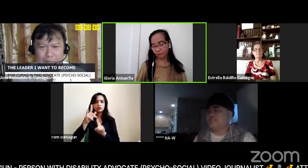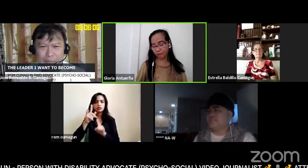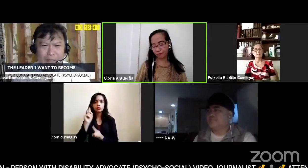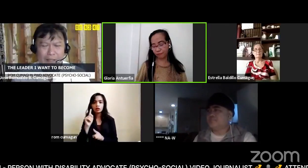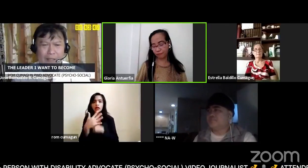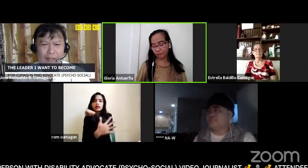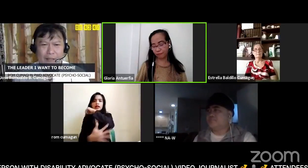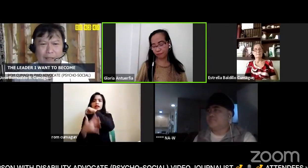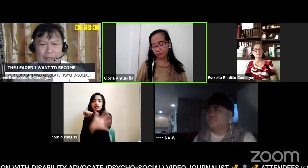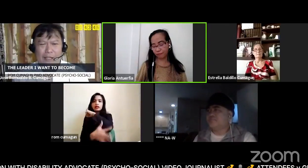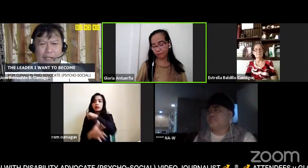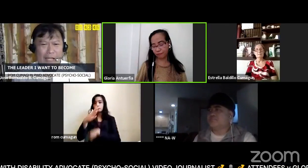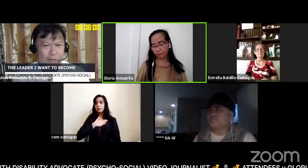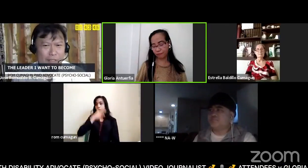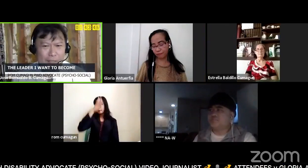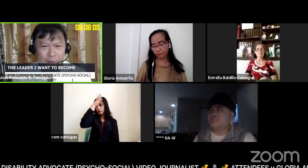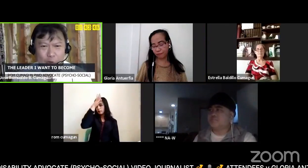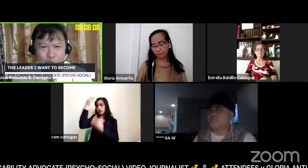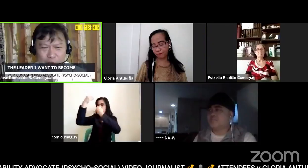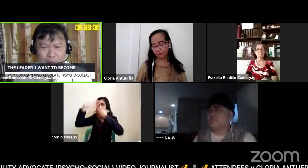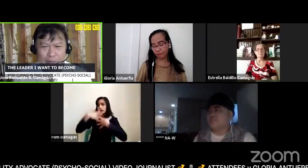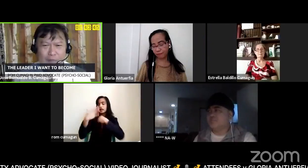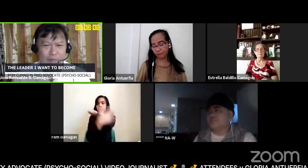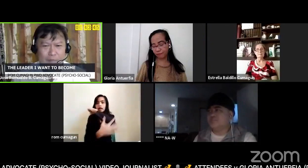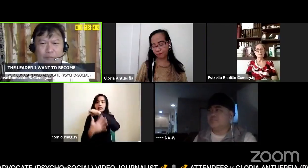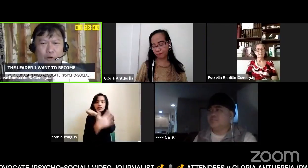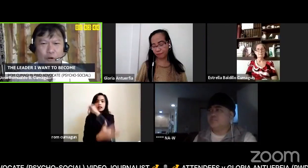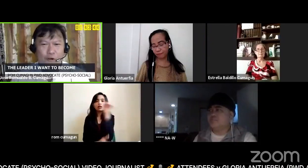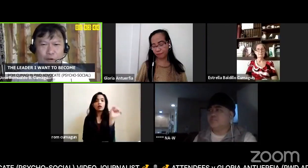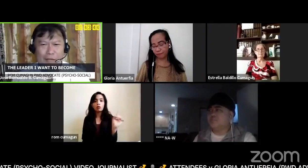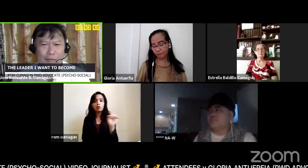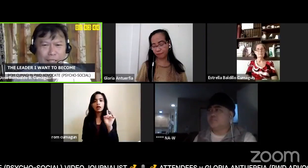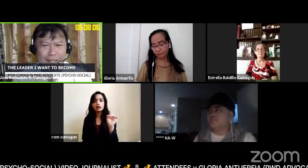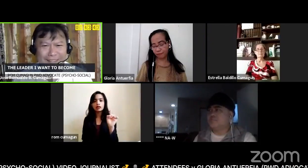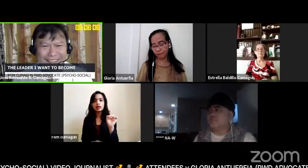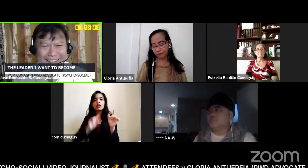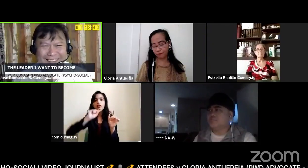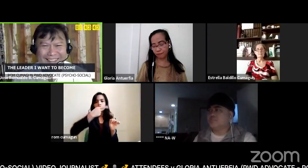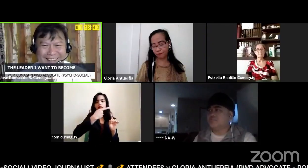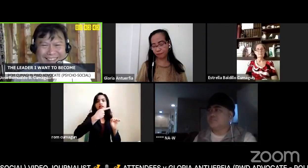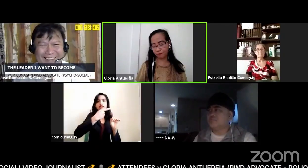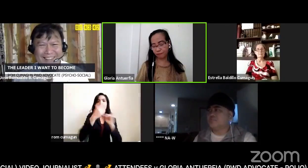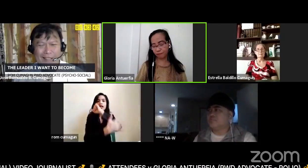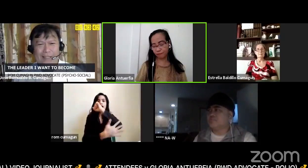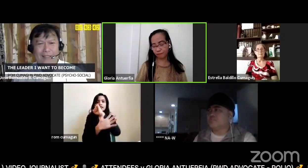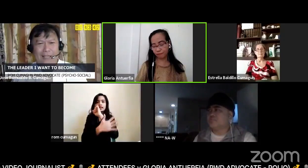My father told me country goes before family.